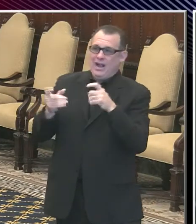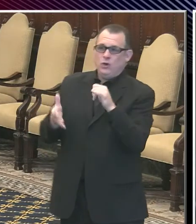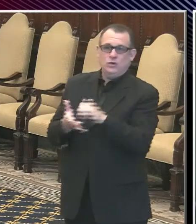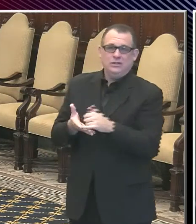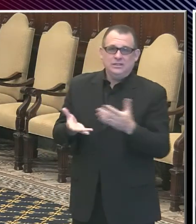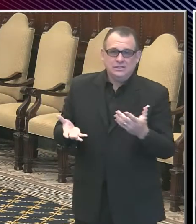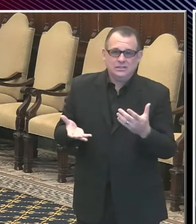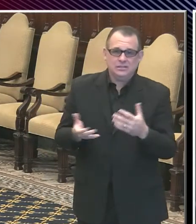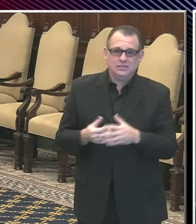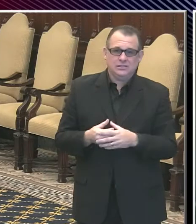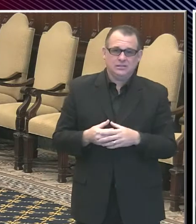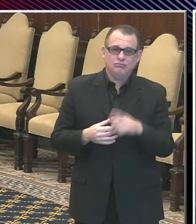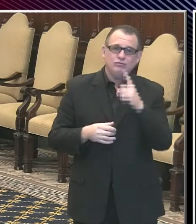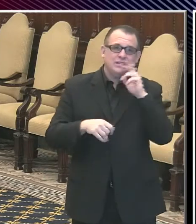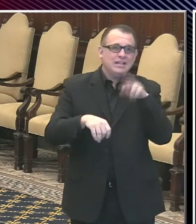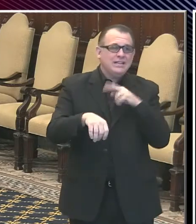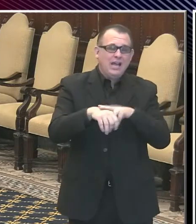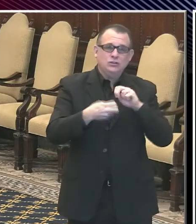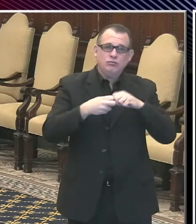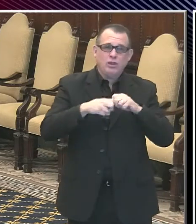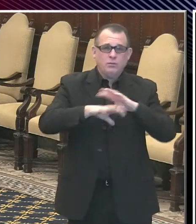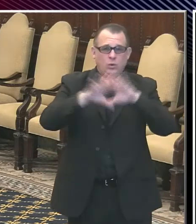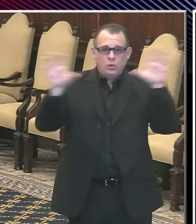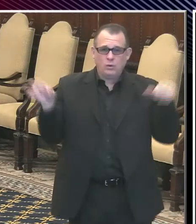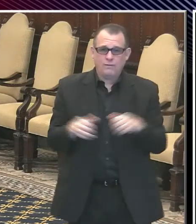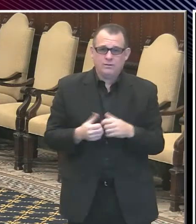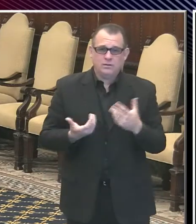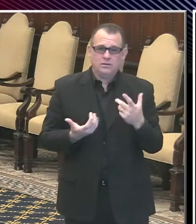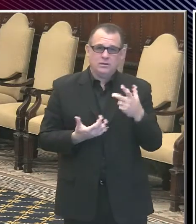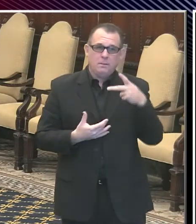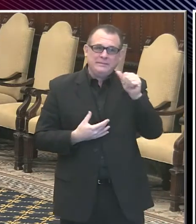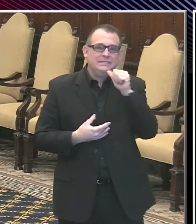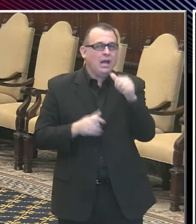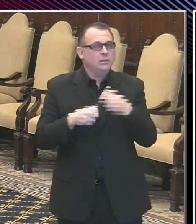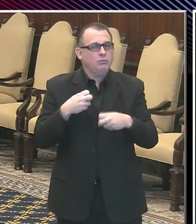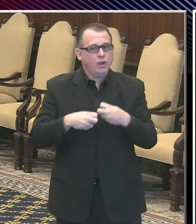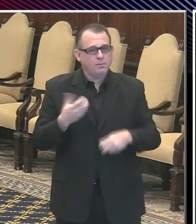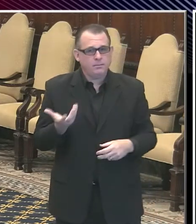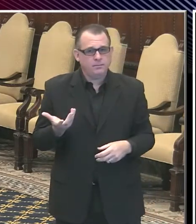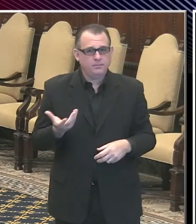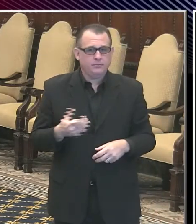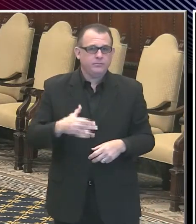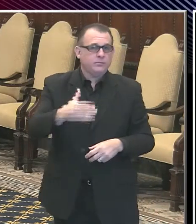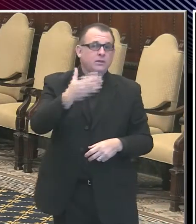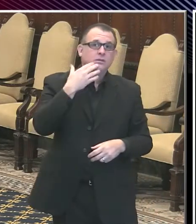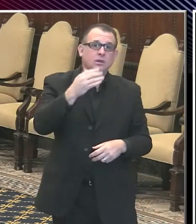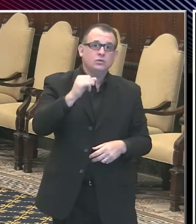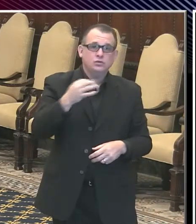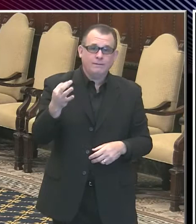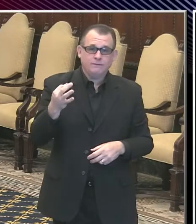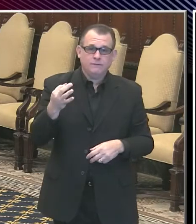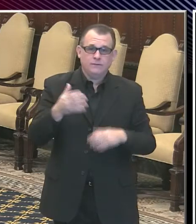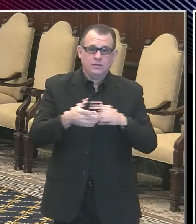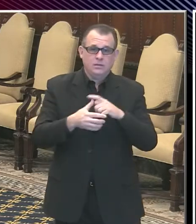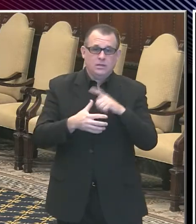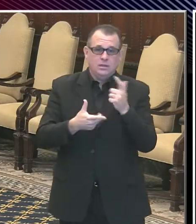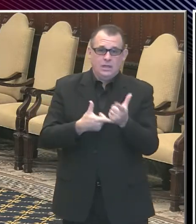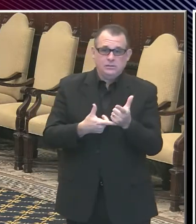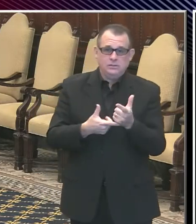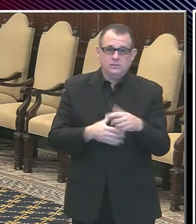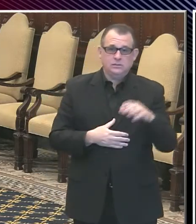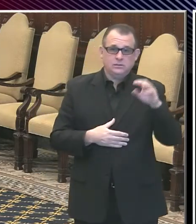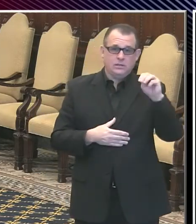national phenomenon. Thank you. Thank you, Jeff. Now we're going to go to Mitch Blocker of